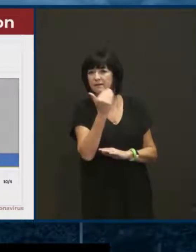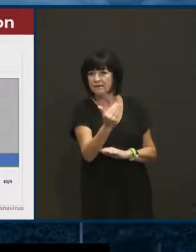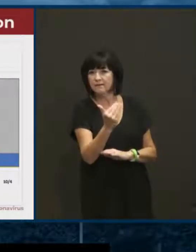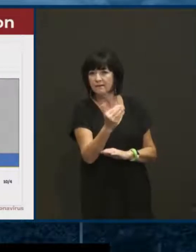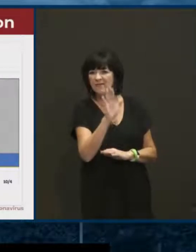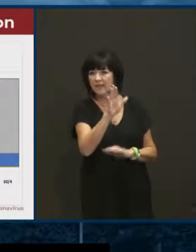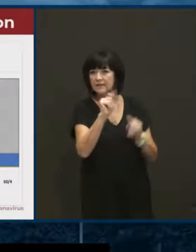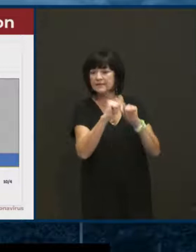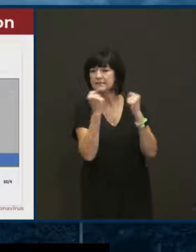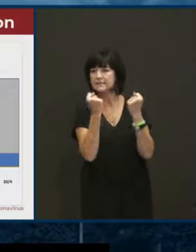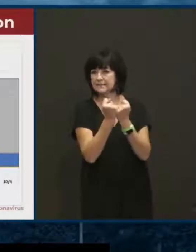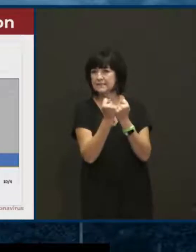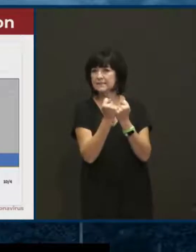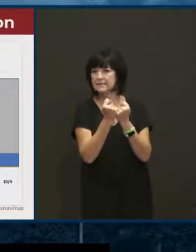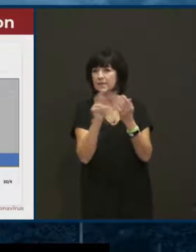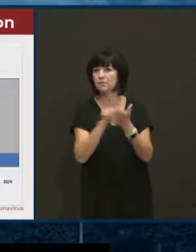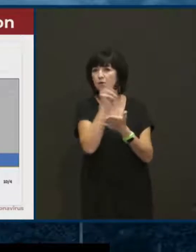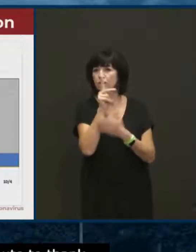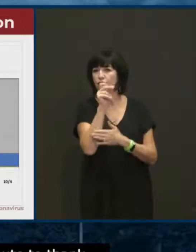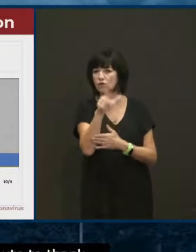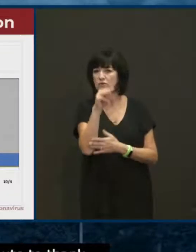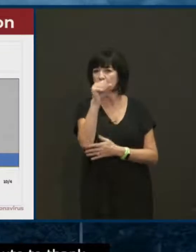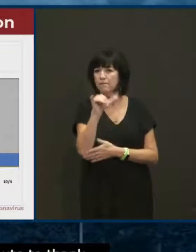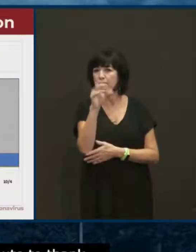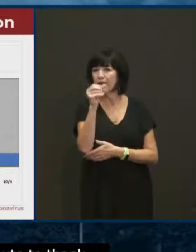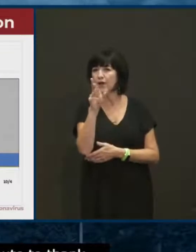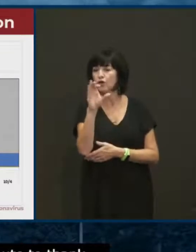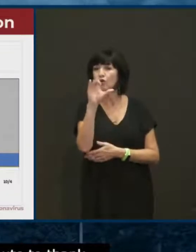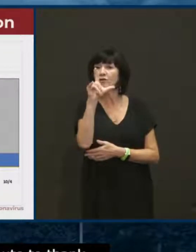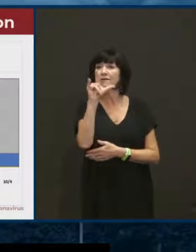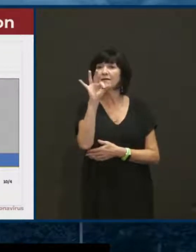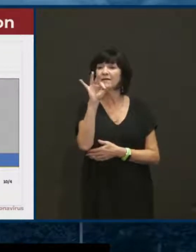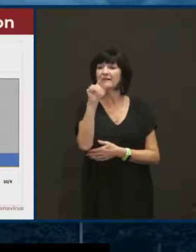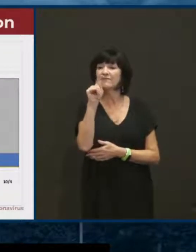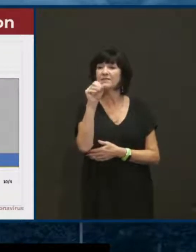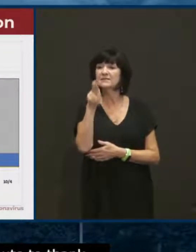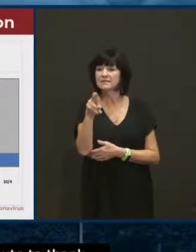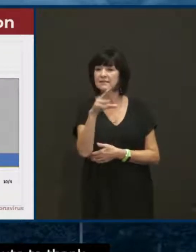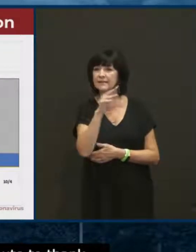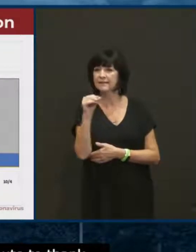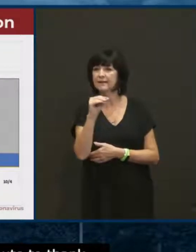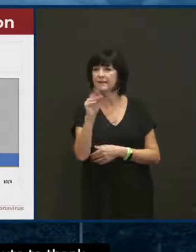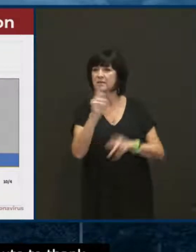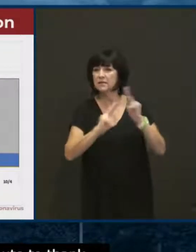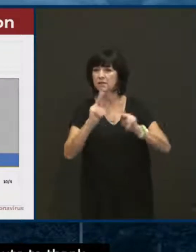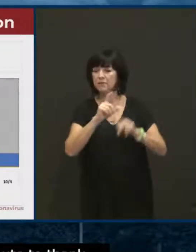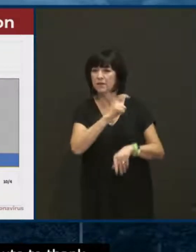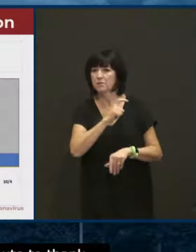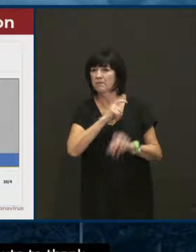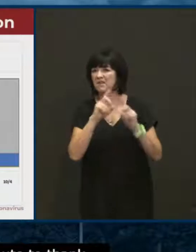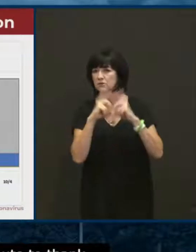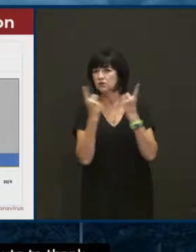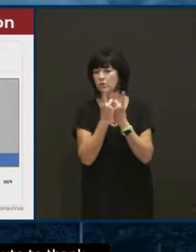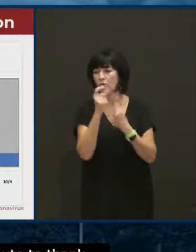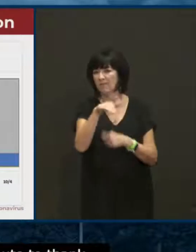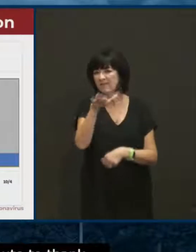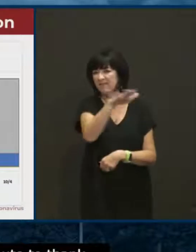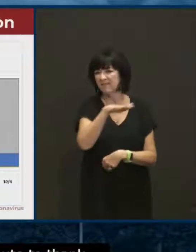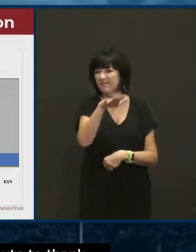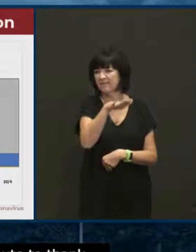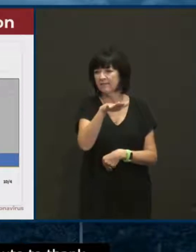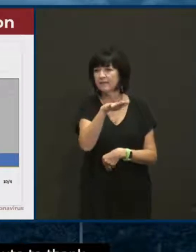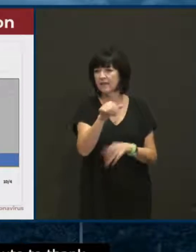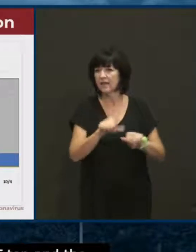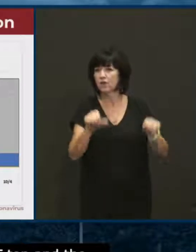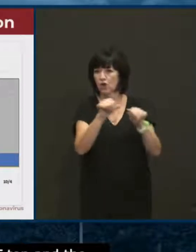at the University of Delaware, Mayor Clifton, and the folks at the police department there in